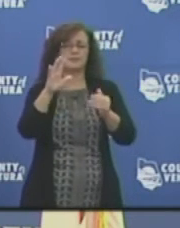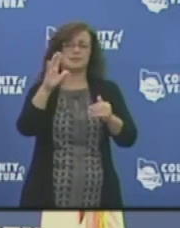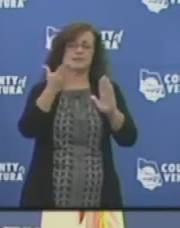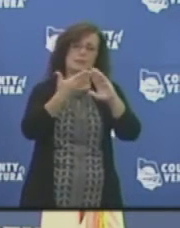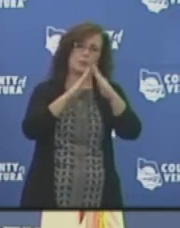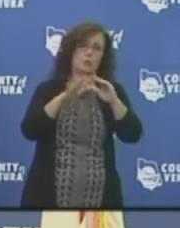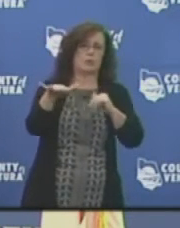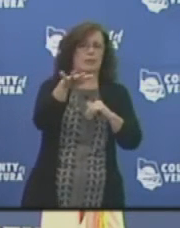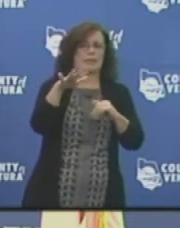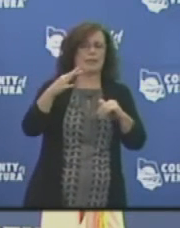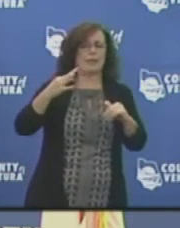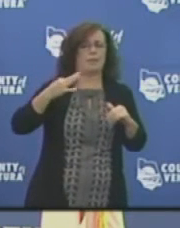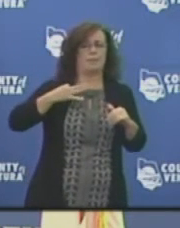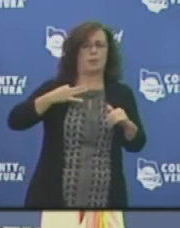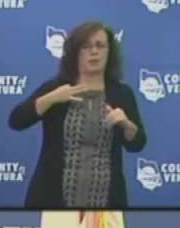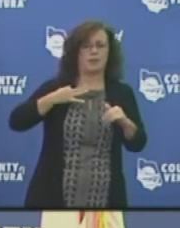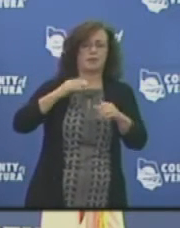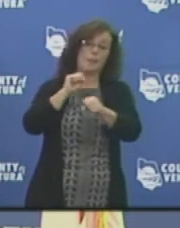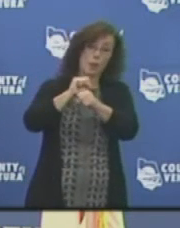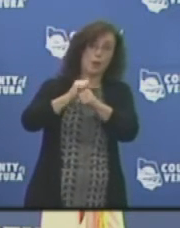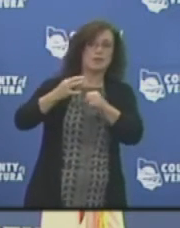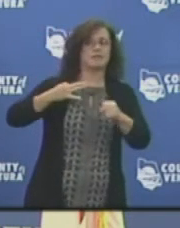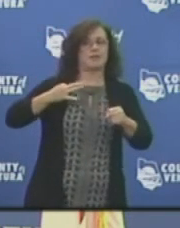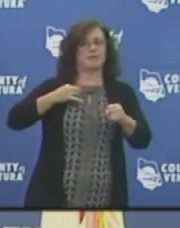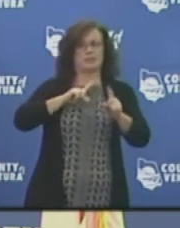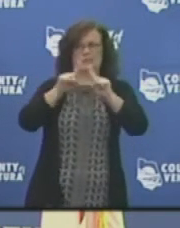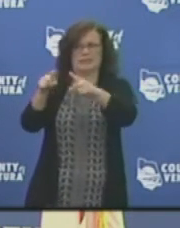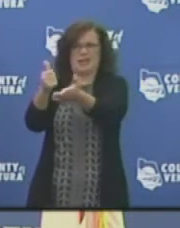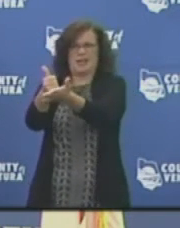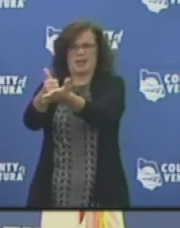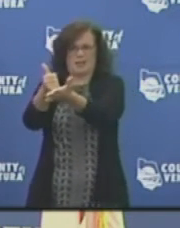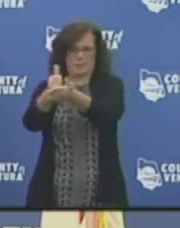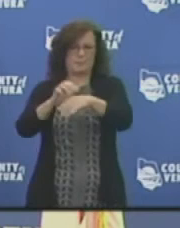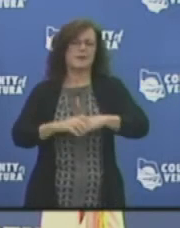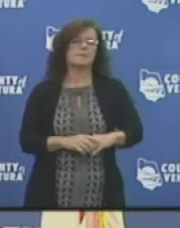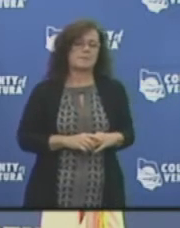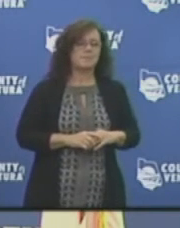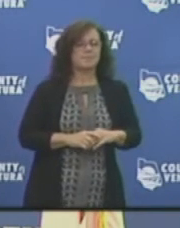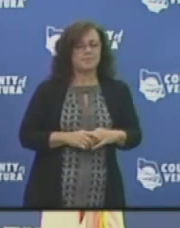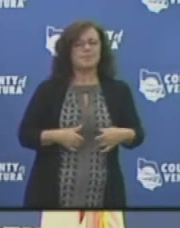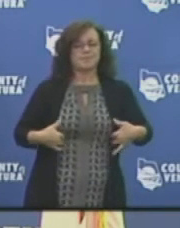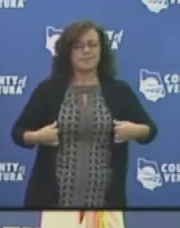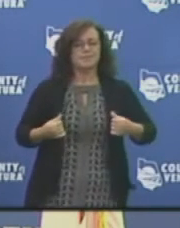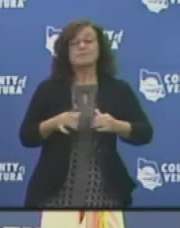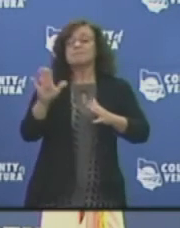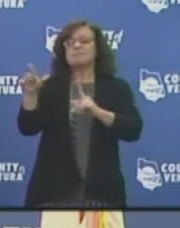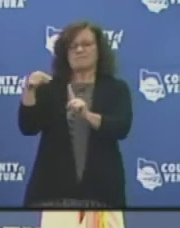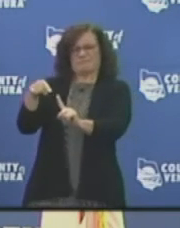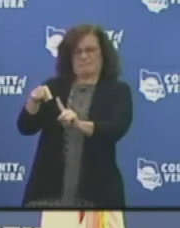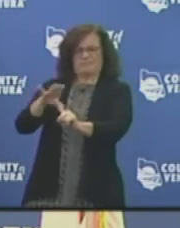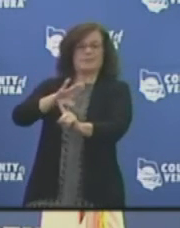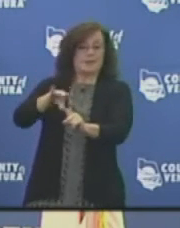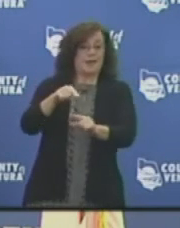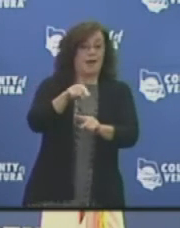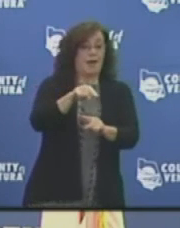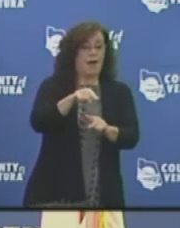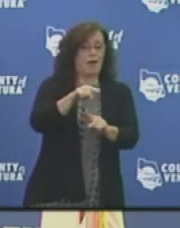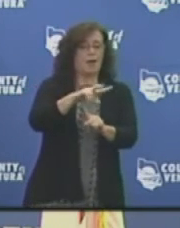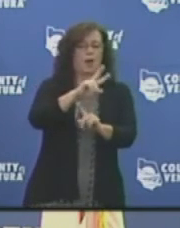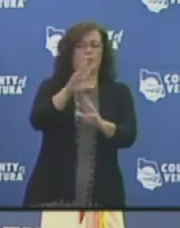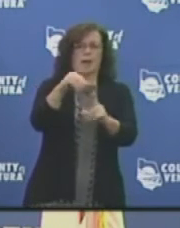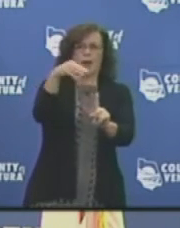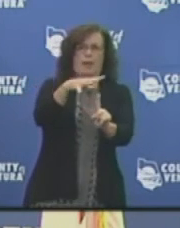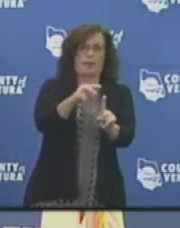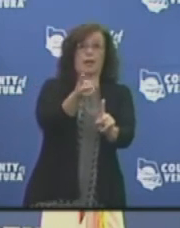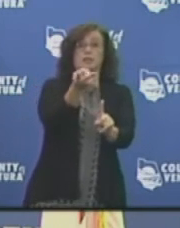our community coming together at a time when folks are in need. So we talk about resources. Just want to, again, highlight 211